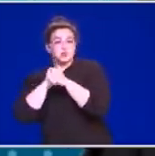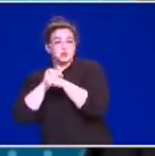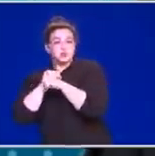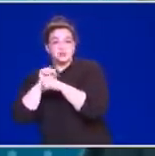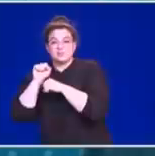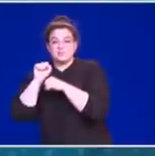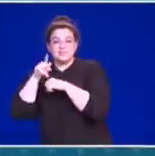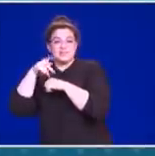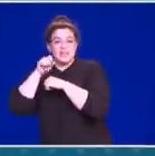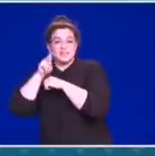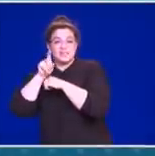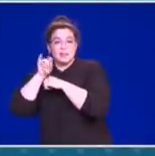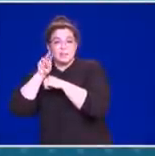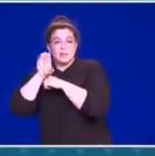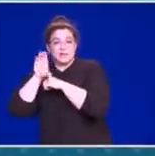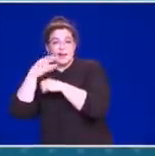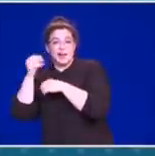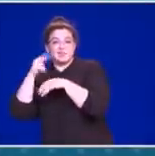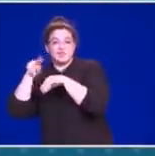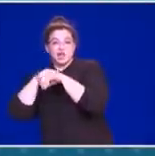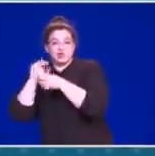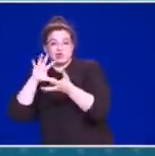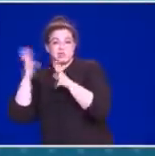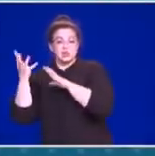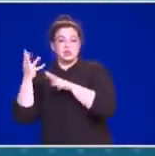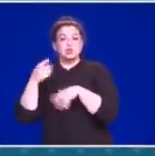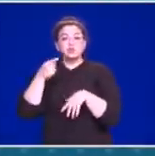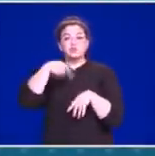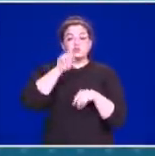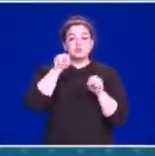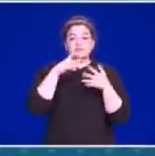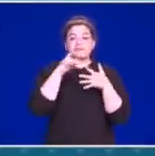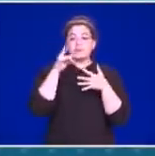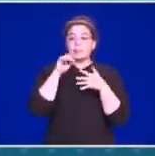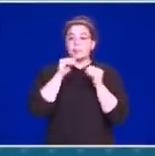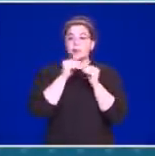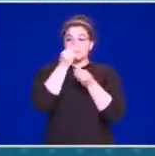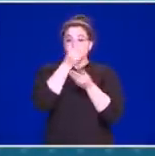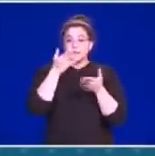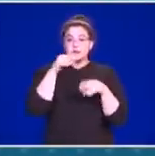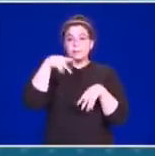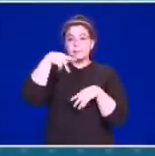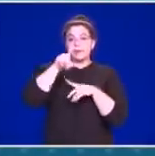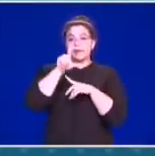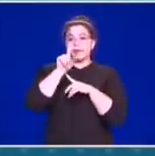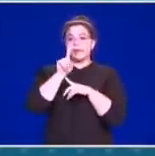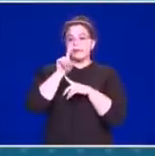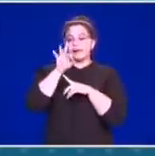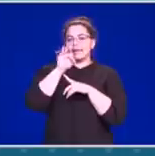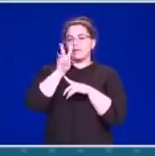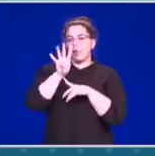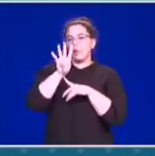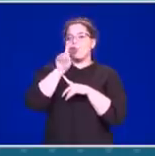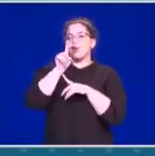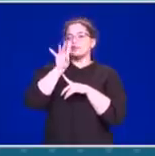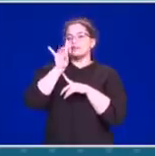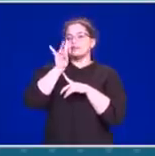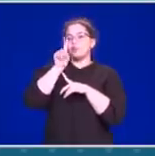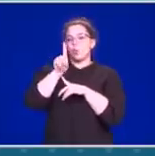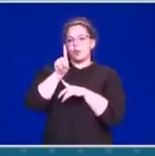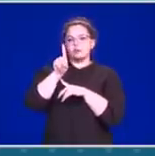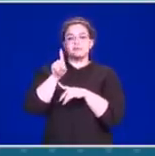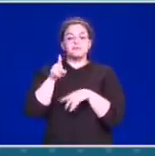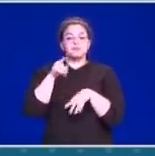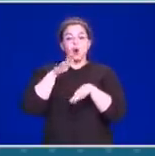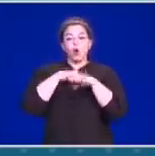You will find many materials related to the release of the 2020 Census Redistricting PL 94-171 summary files